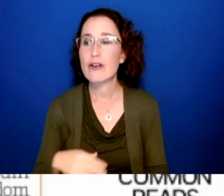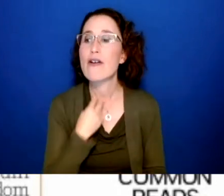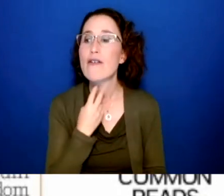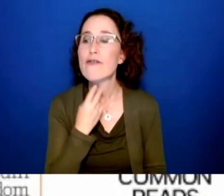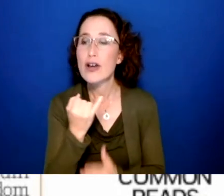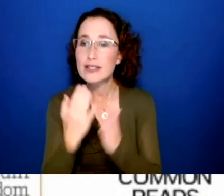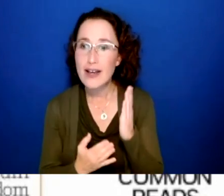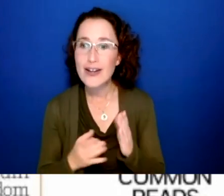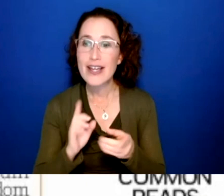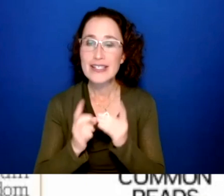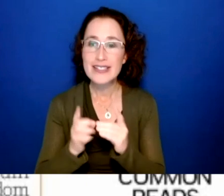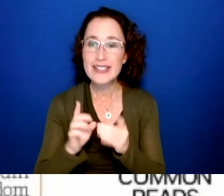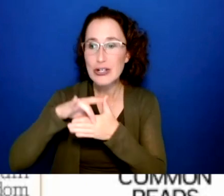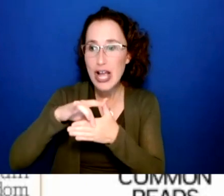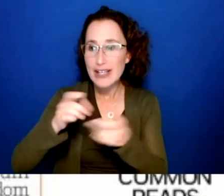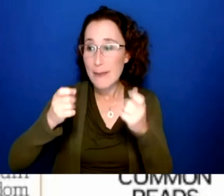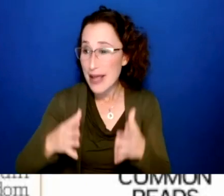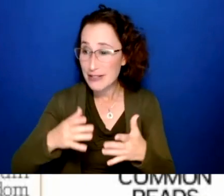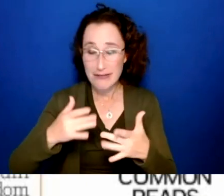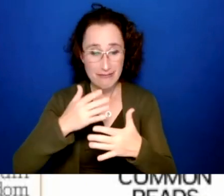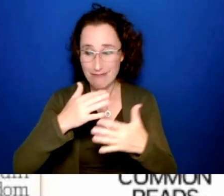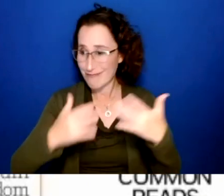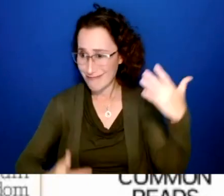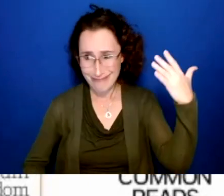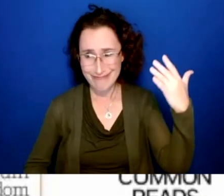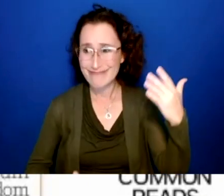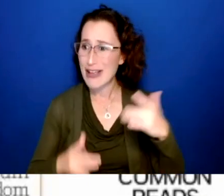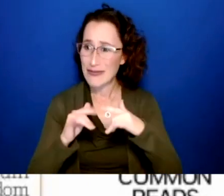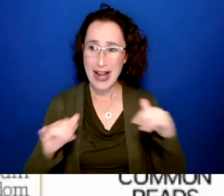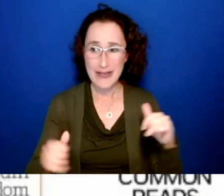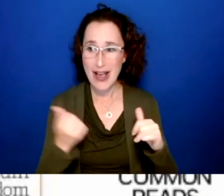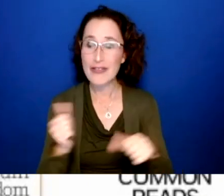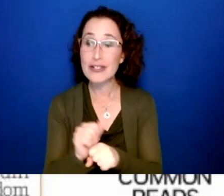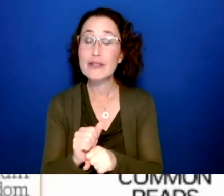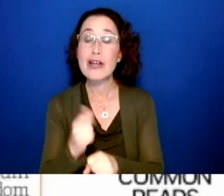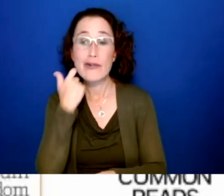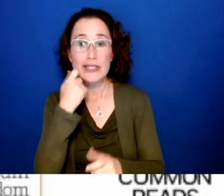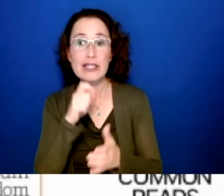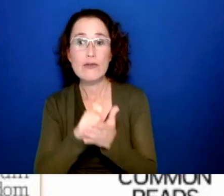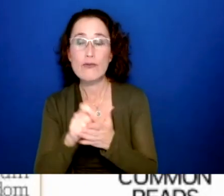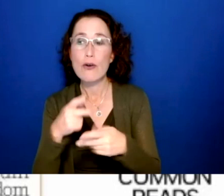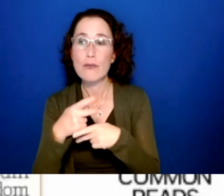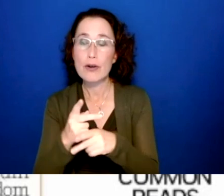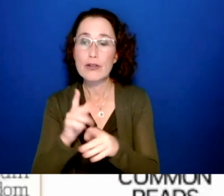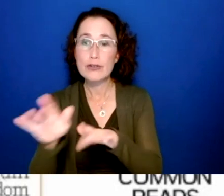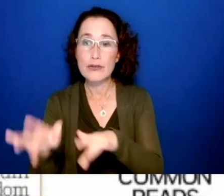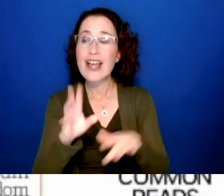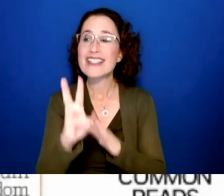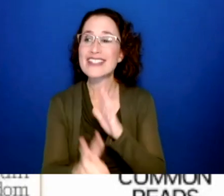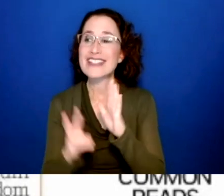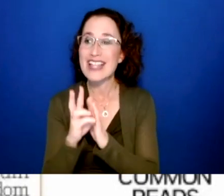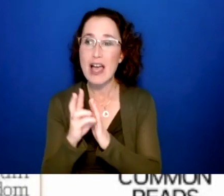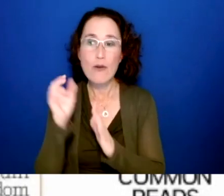digital content manager, and everything in between. Most recently, he wrote, produced, and recorded a 6-hour audio